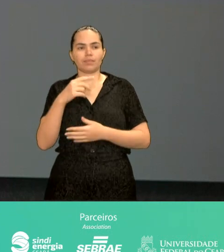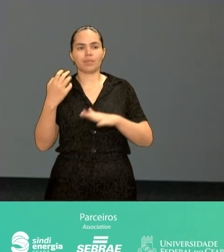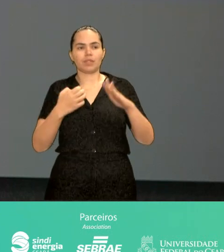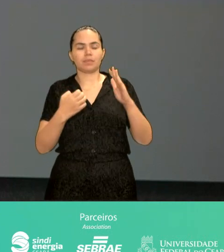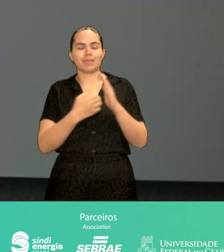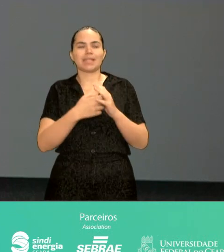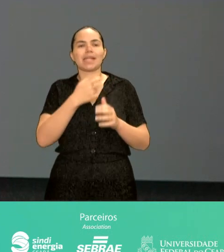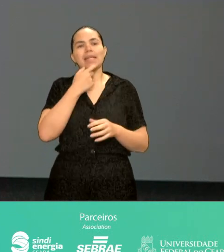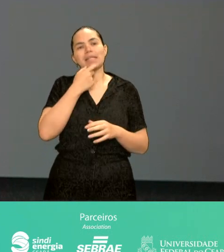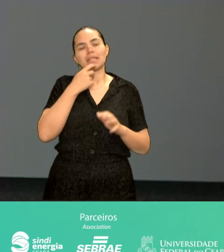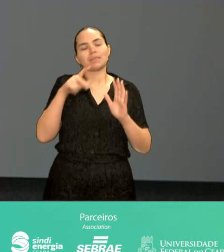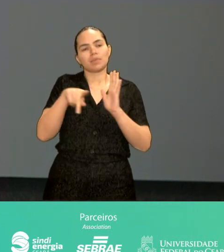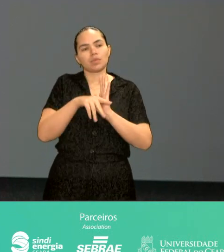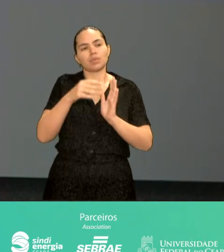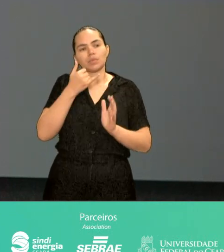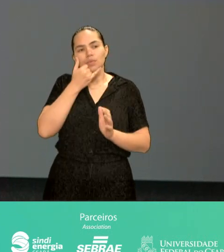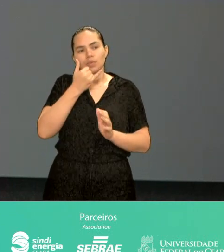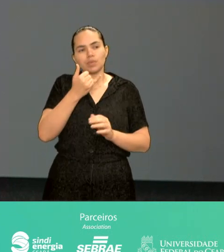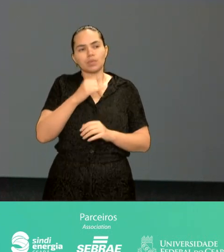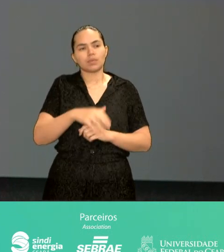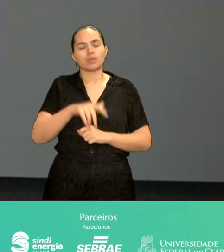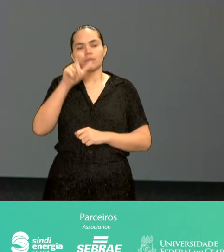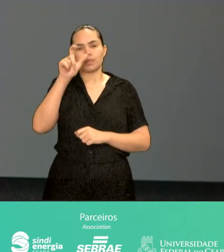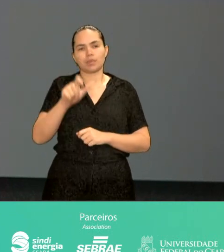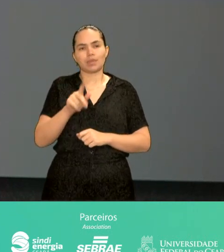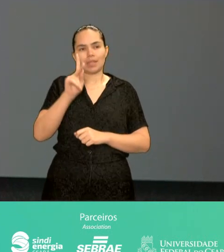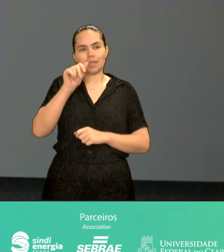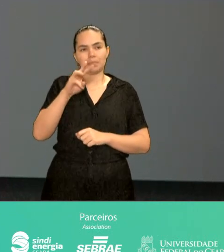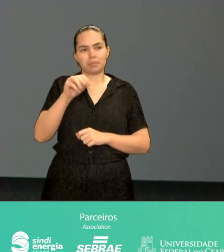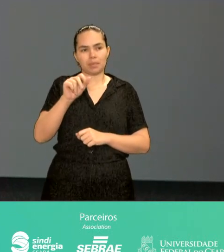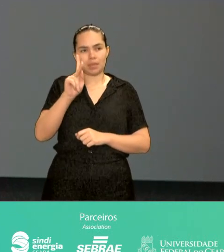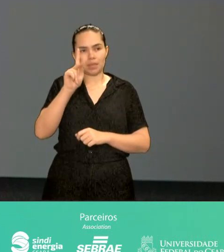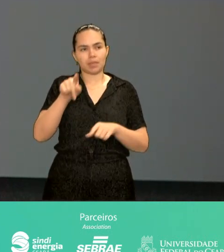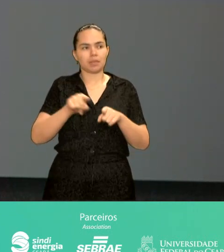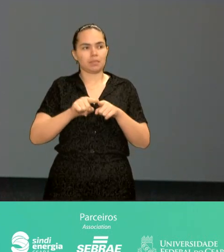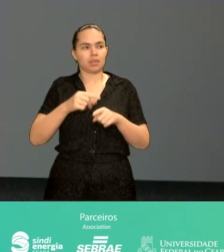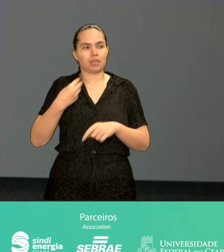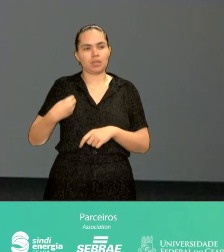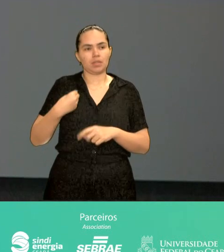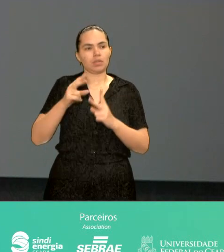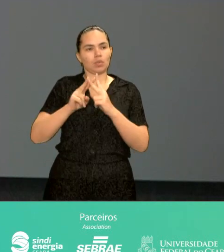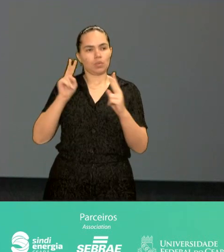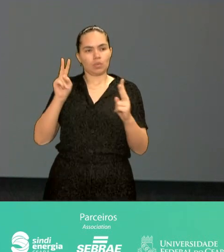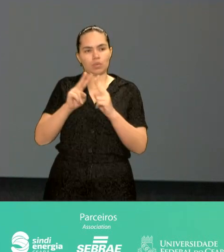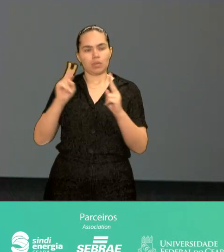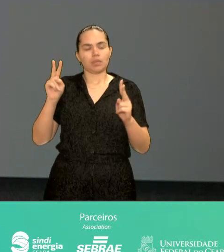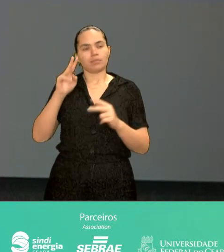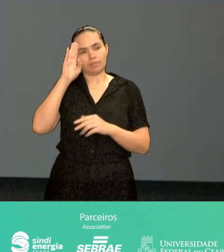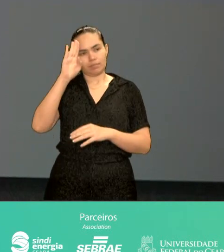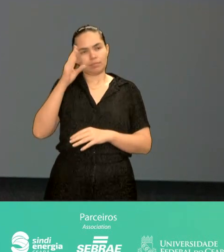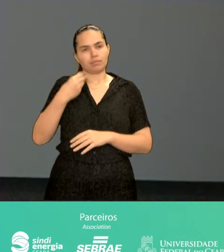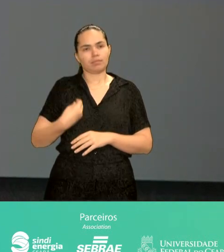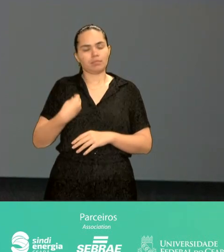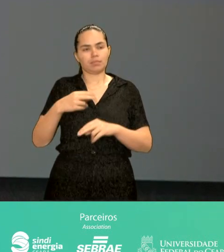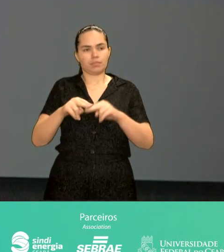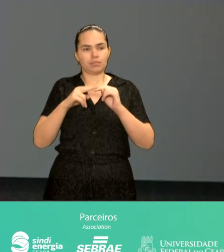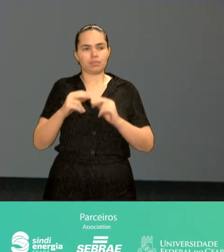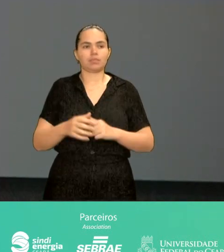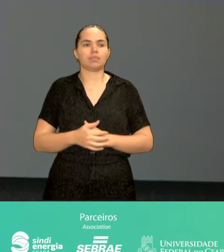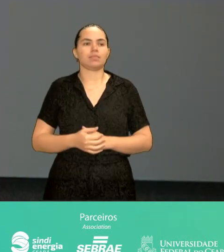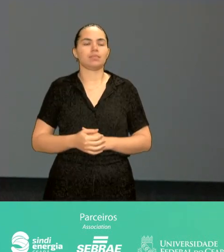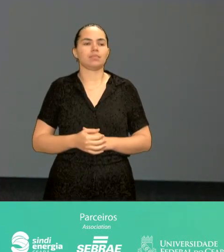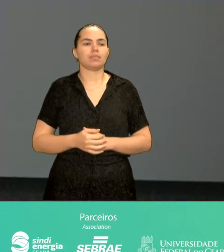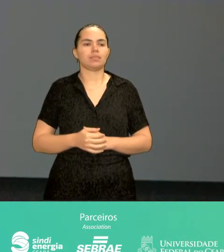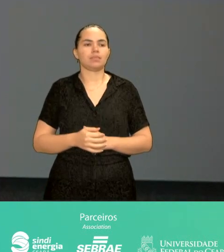inglesa. English company, Mr. O senhor Kamak. Kamak também They will está participando participate in desse this panel painel online. online. But let's talk